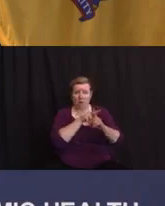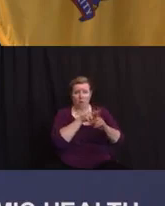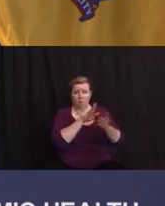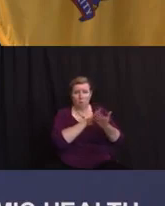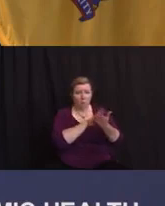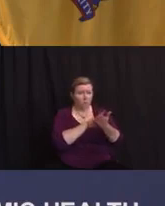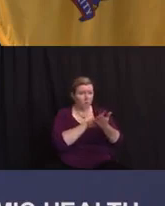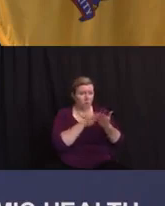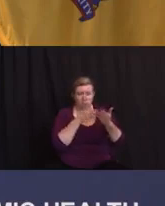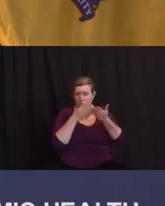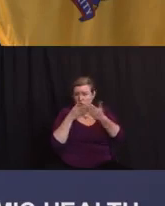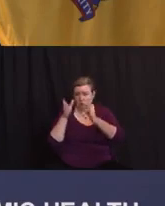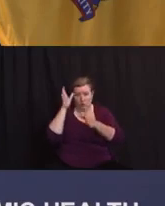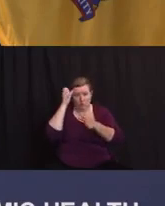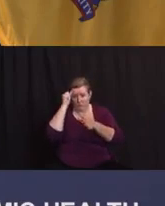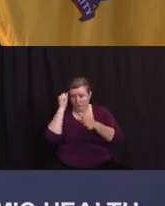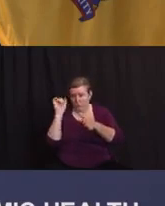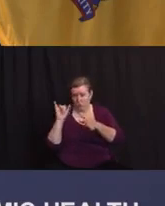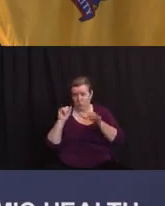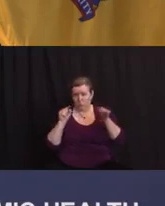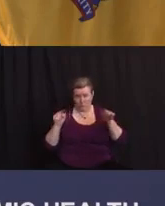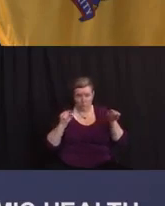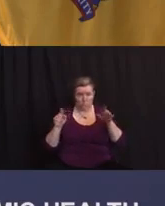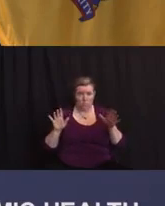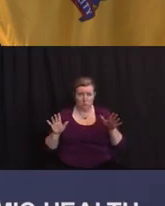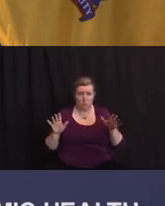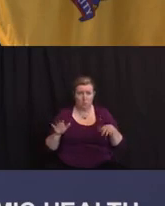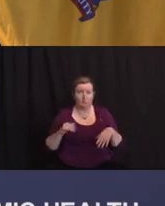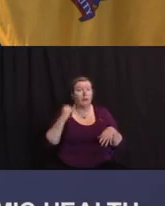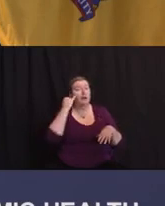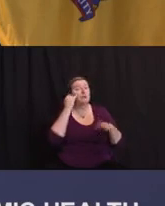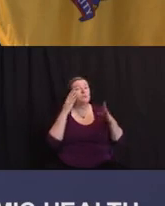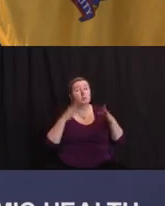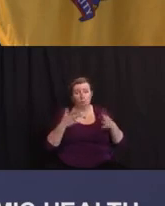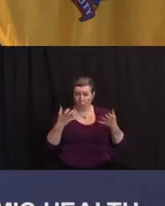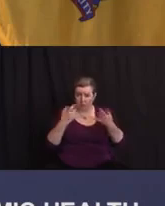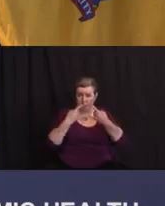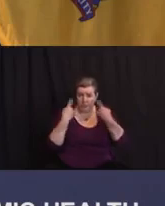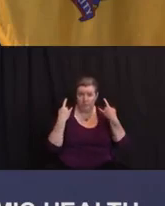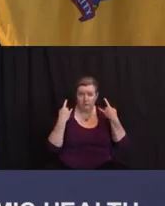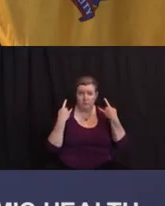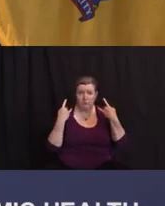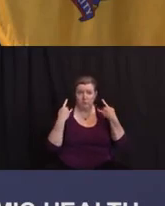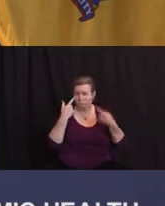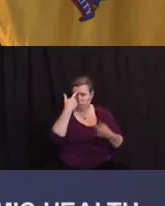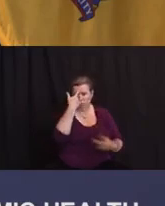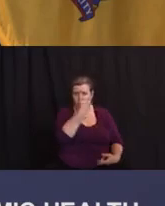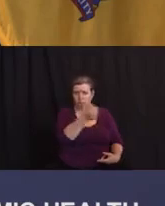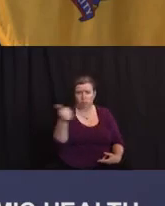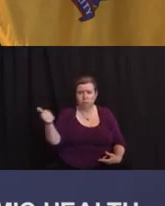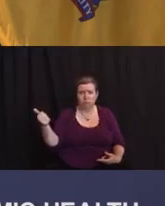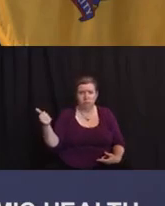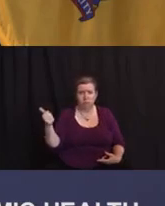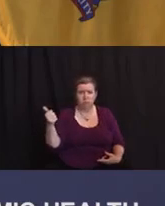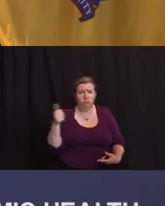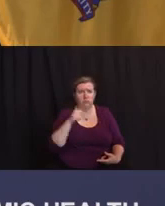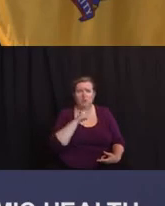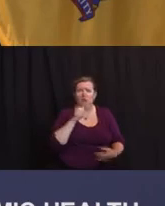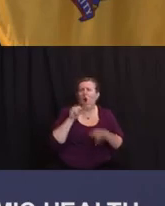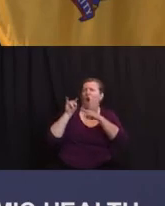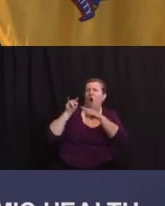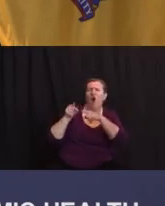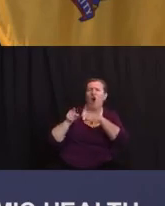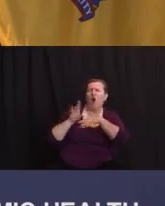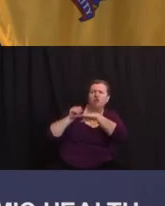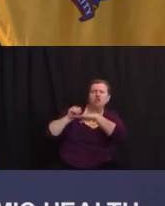sense. First principle, if somebody wants to wear a mask, let's not begrudge them that. You all are wearing